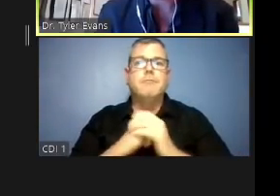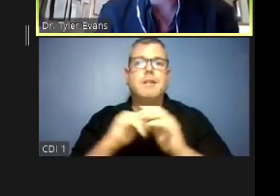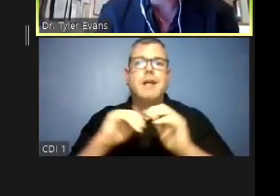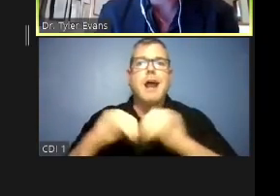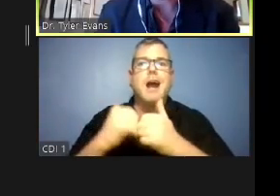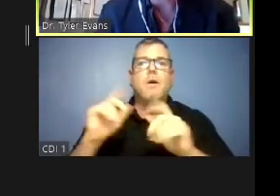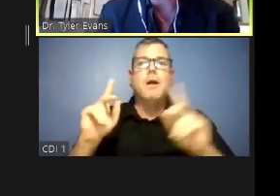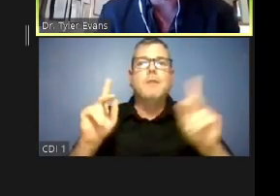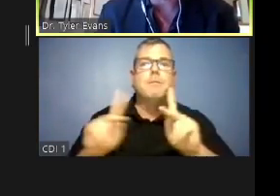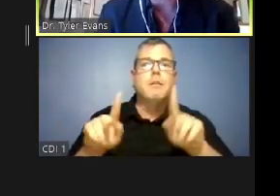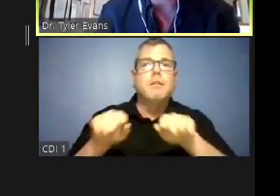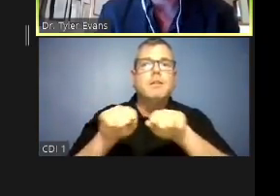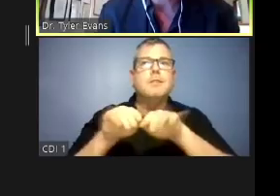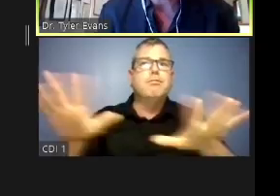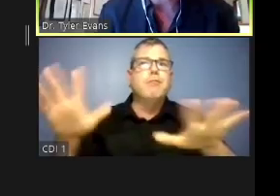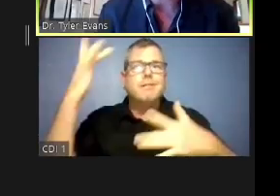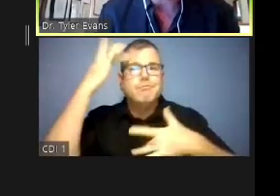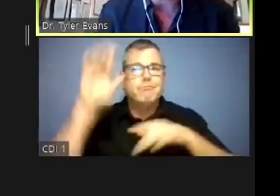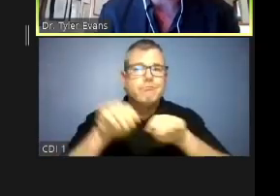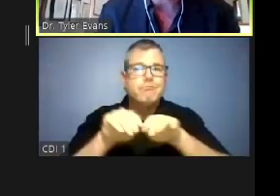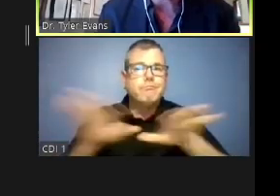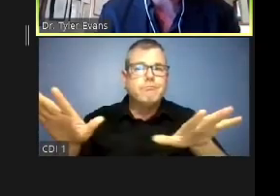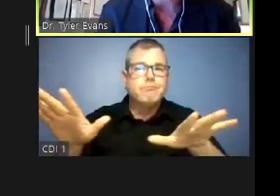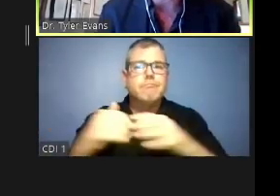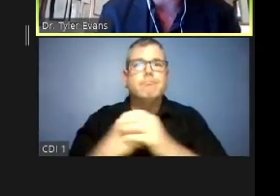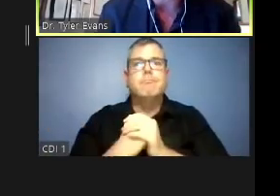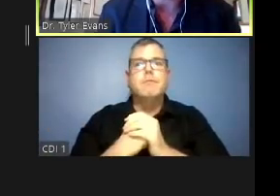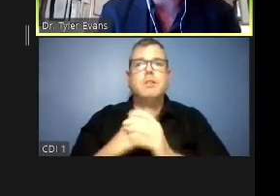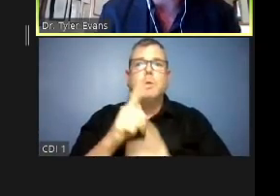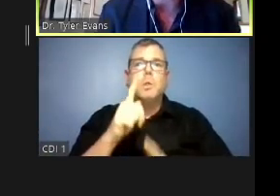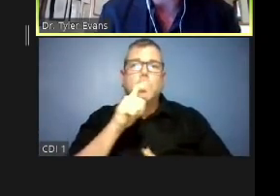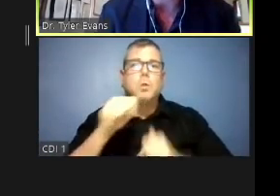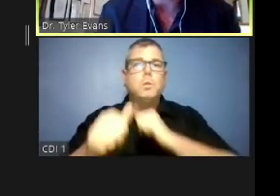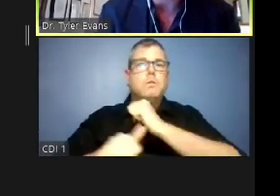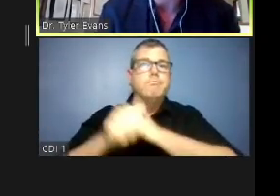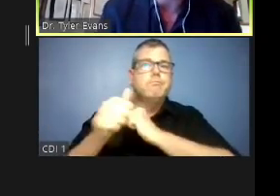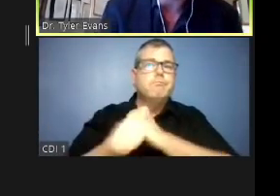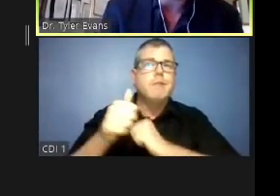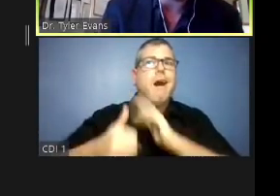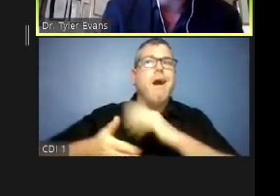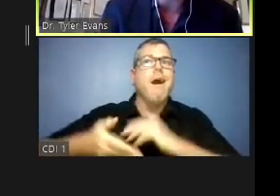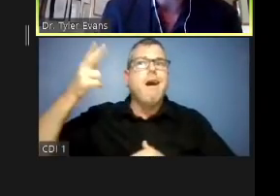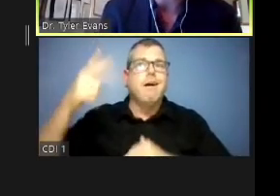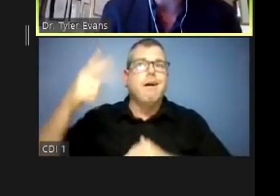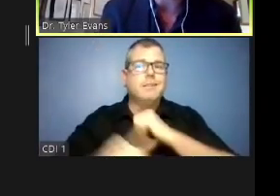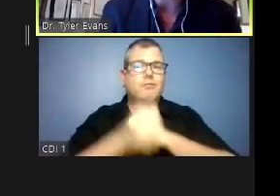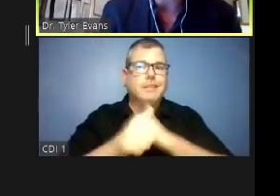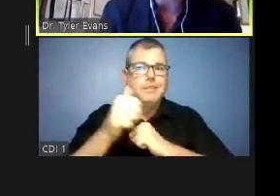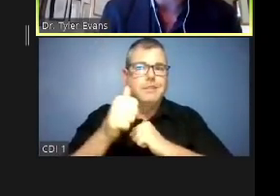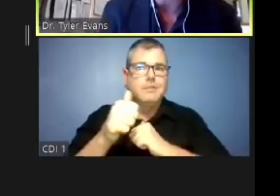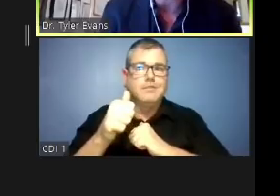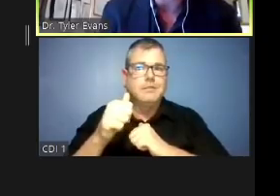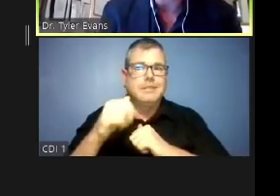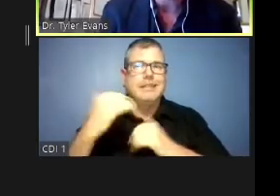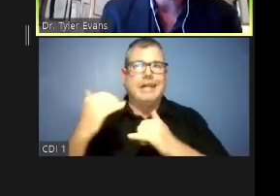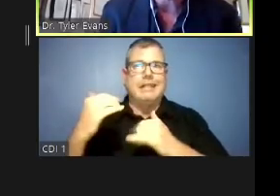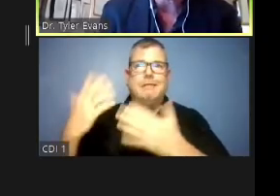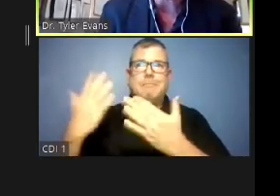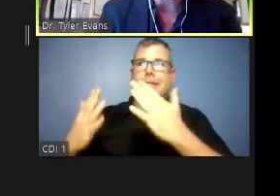folks' risk of disease and further sort of adverse consequences of disease